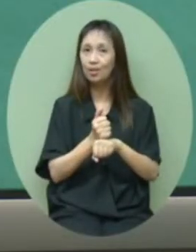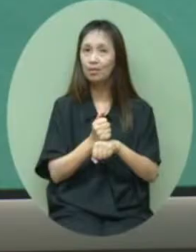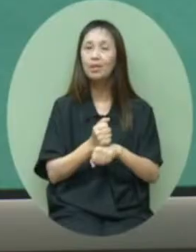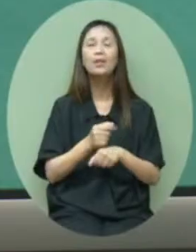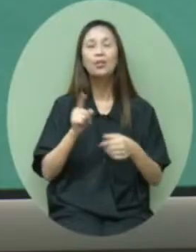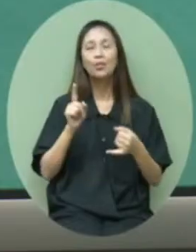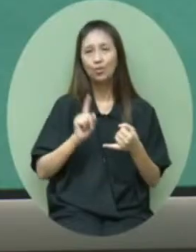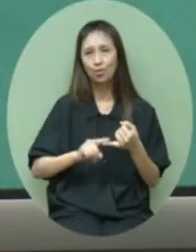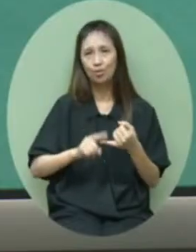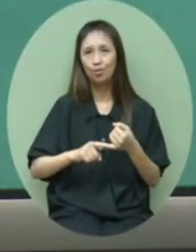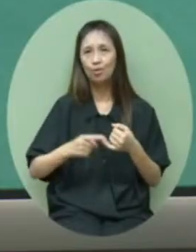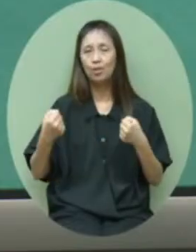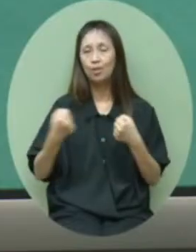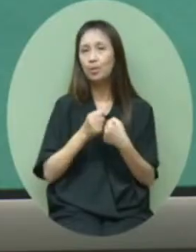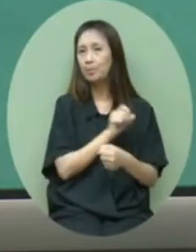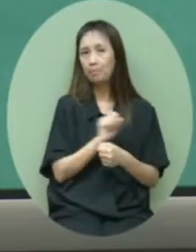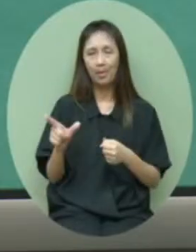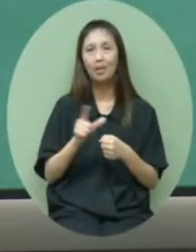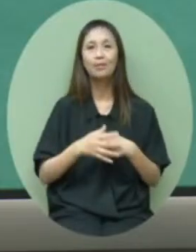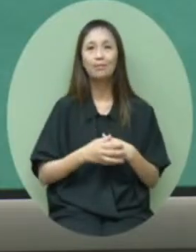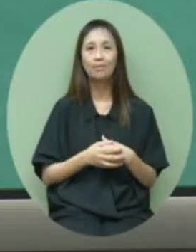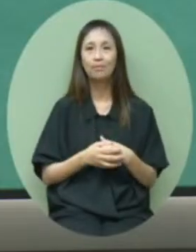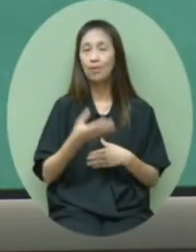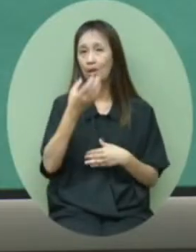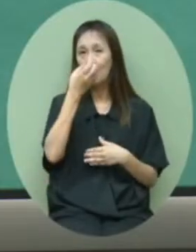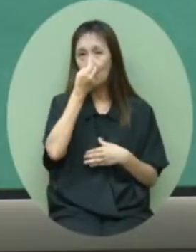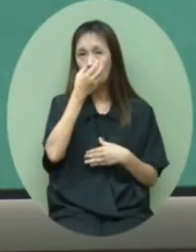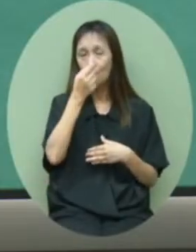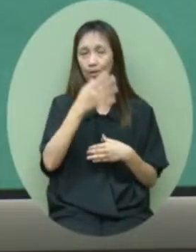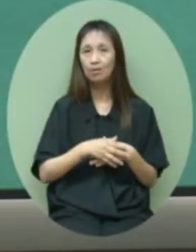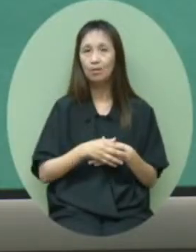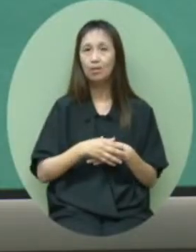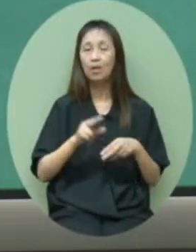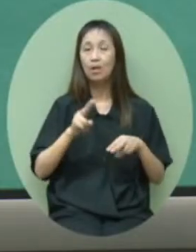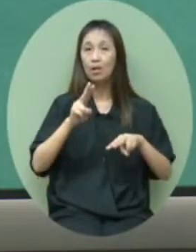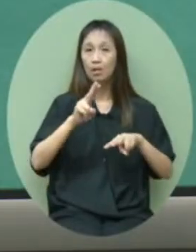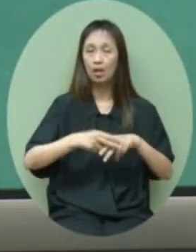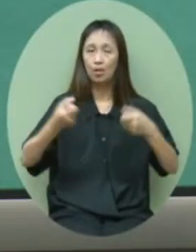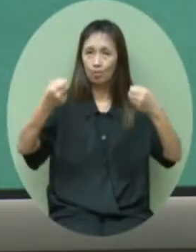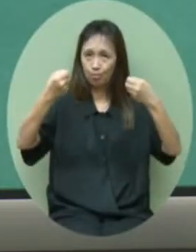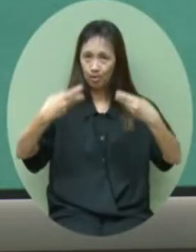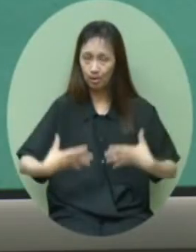are opportunities. Opportunities always prevail over challenges.